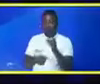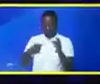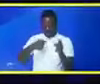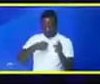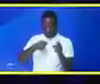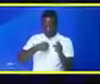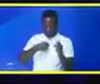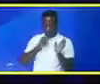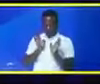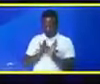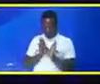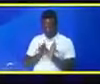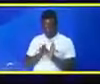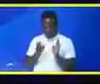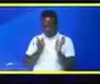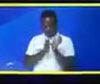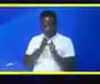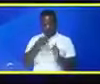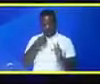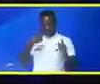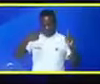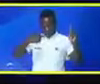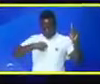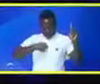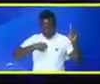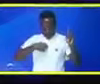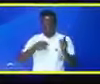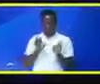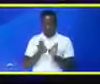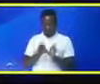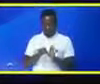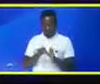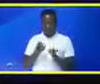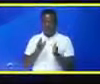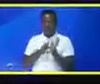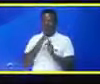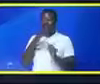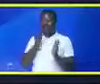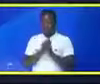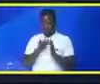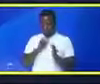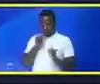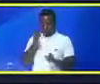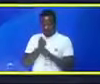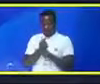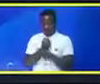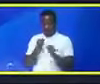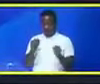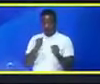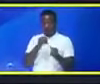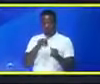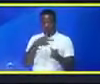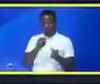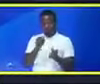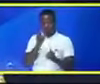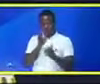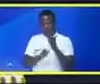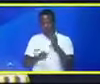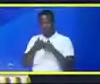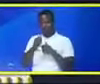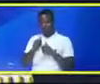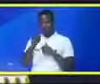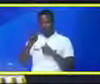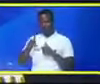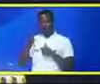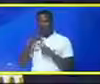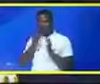the door. Jesus called himself not just a savior, John 10:7. I am the door.